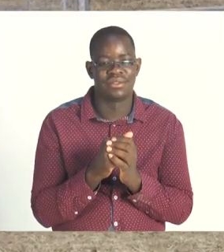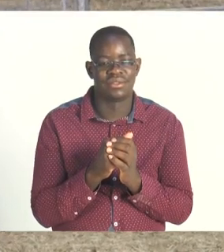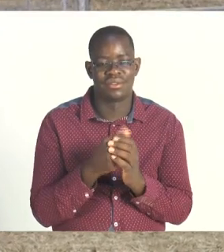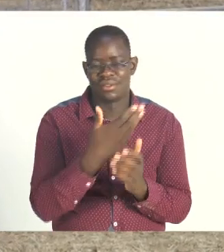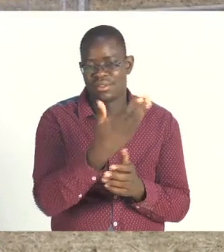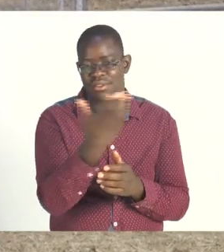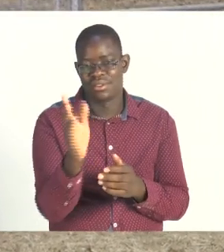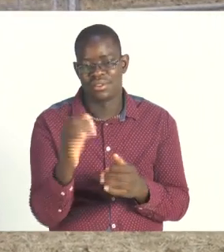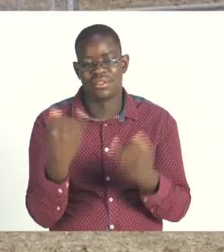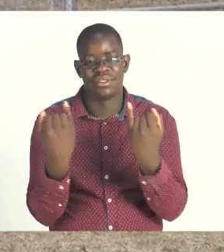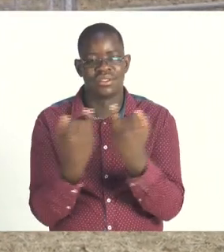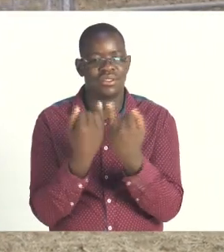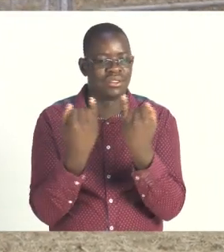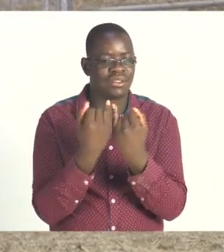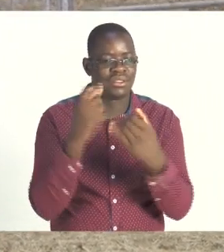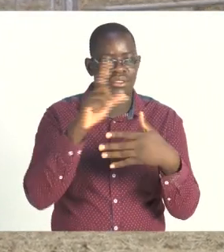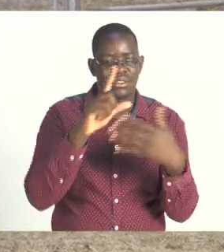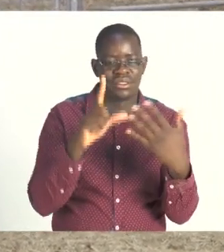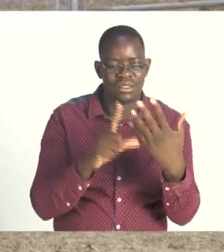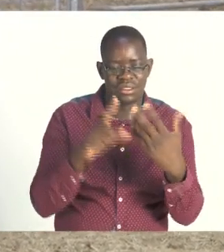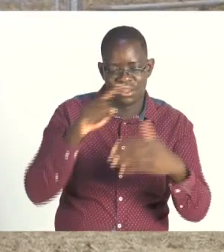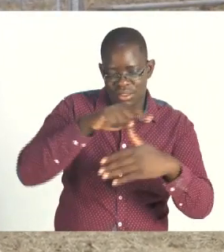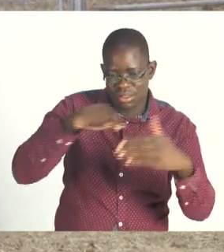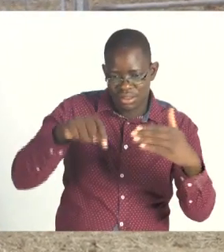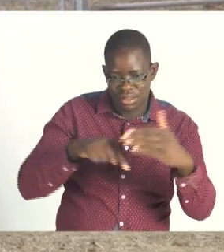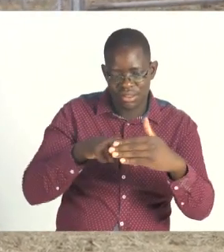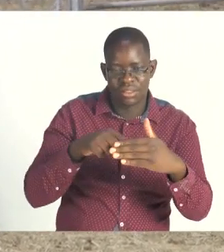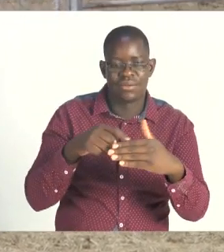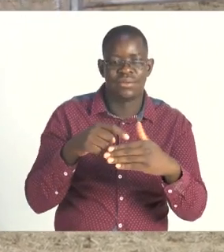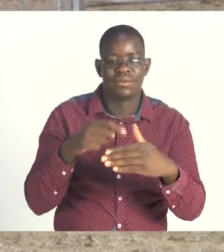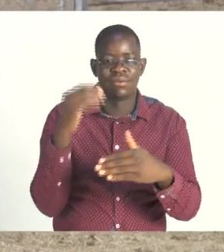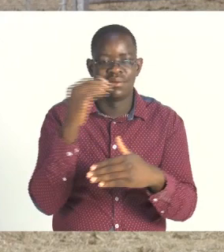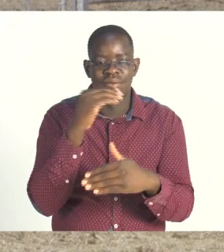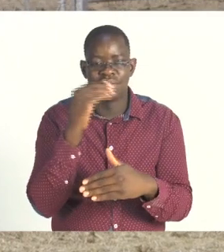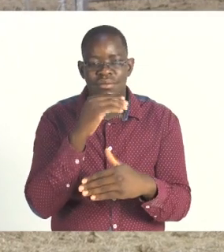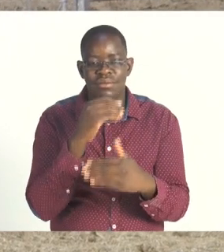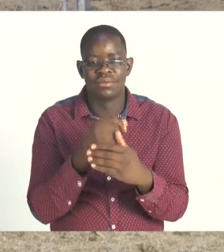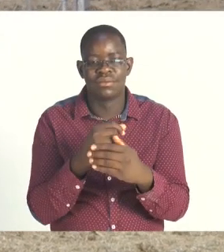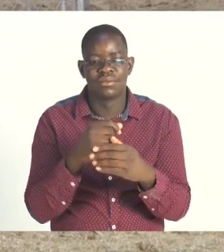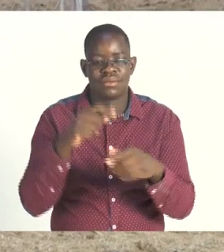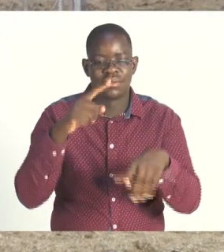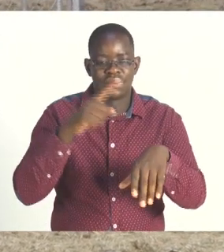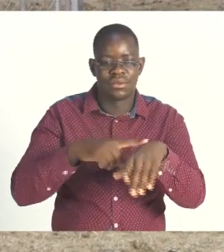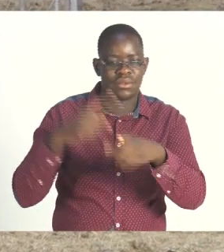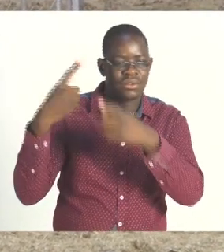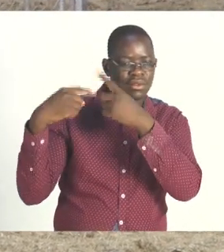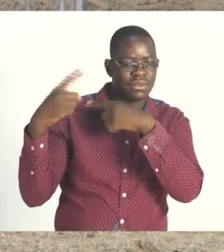Viewers, I hope you enjoyed today's lesson on intensive grazing management. But now it's time for recap.